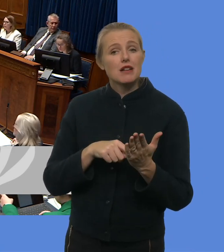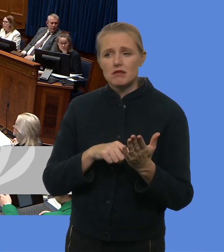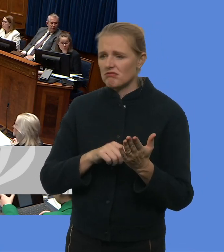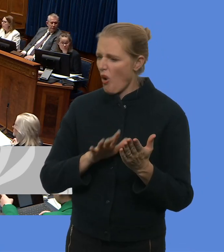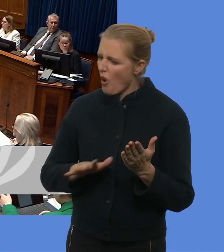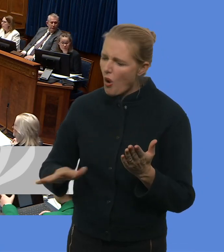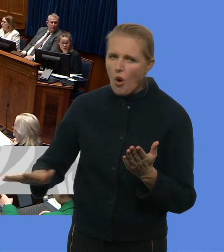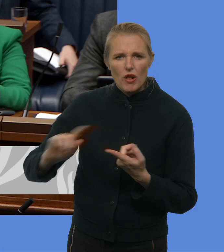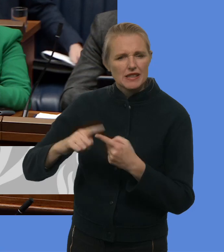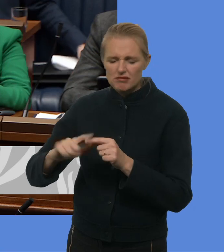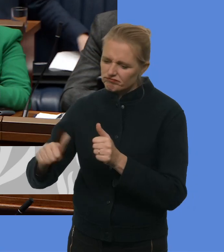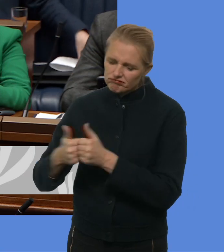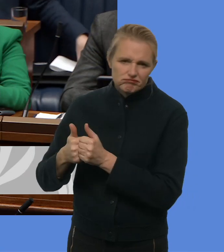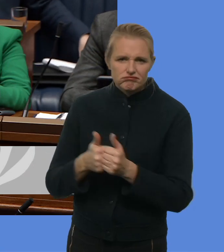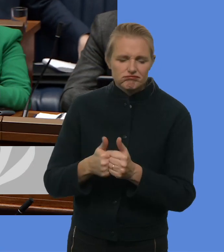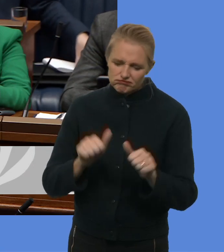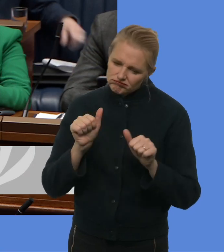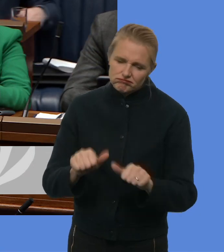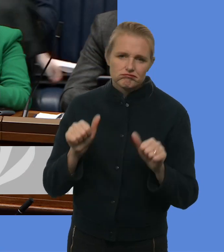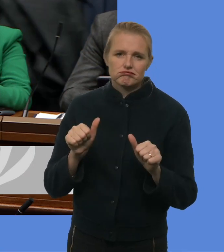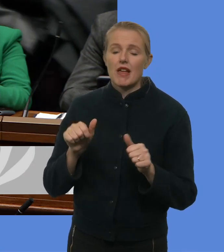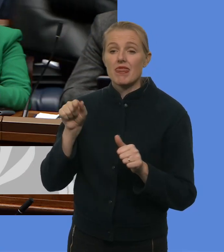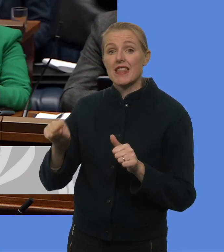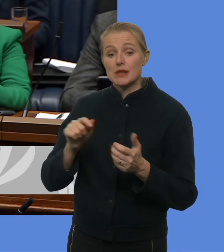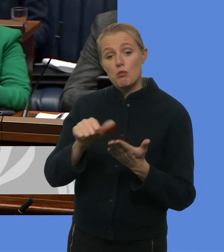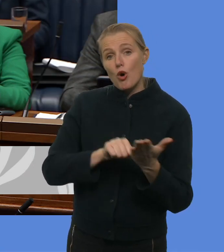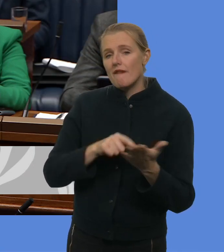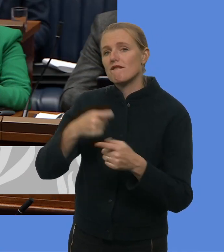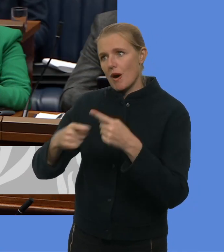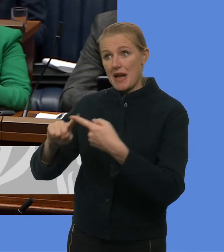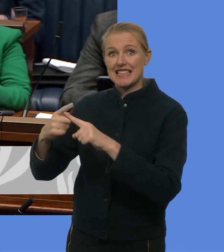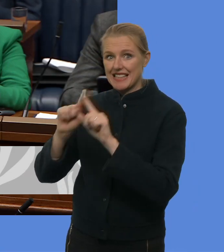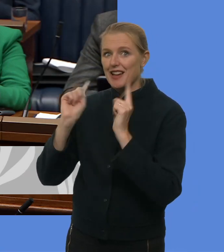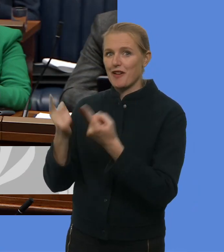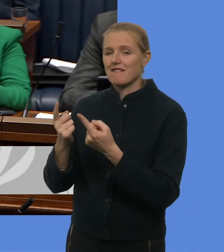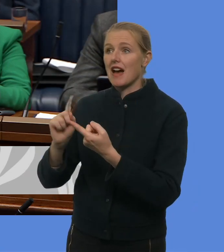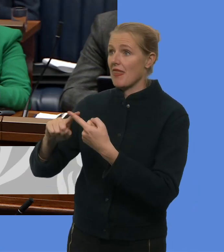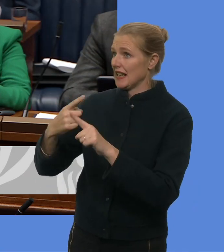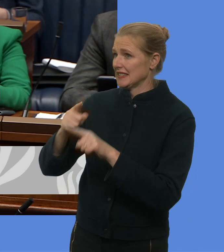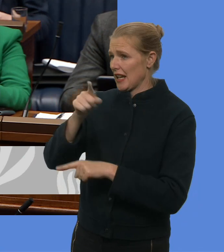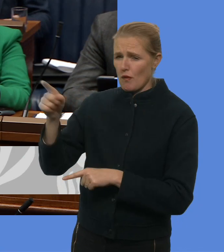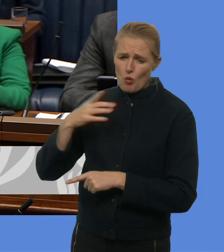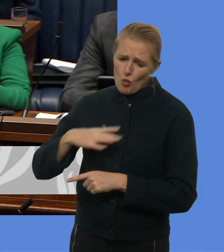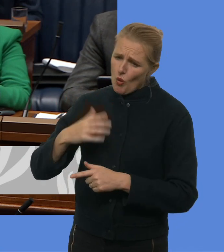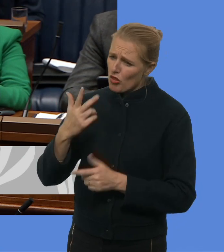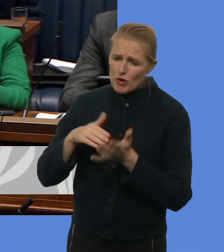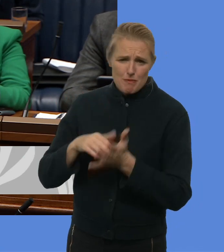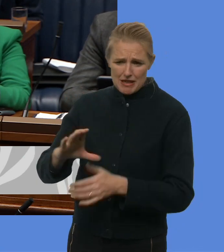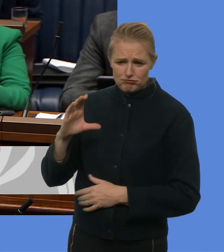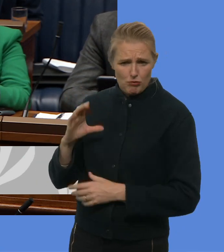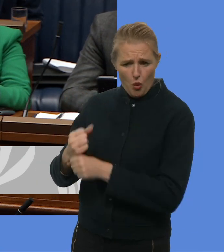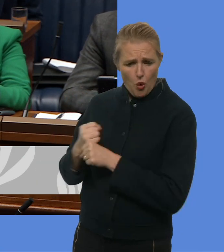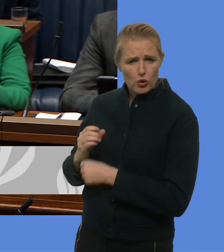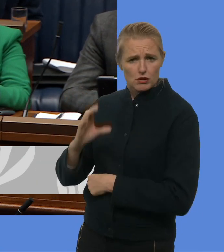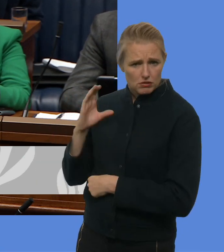by the entire executive, and this is an executive programme. And there was, of course, that agreement by the executive to ring-fence that £3 million as an